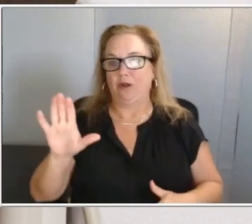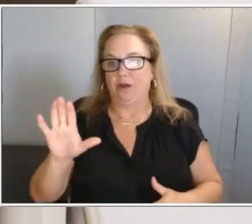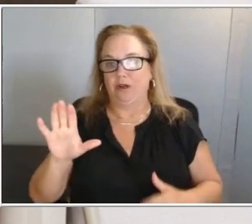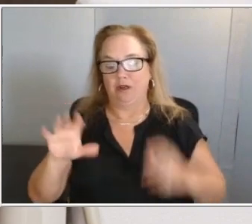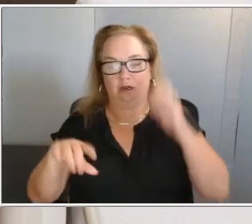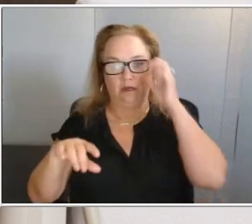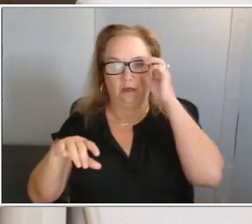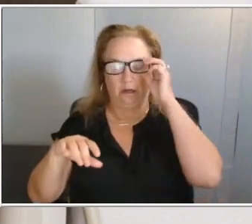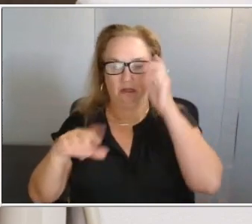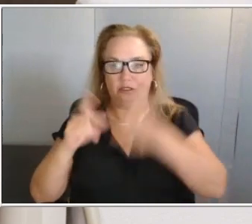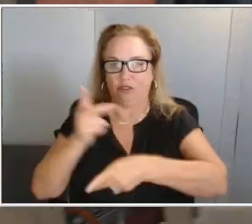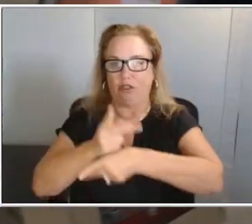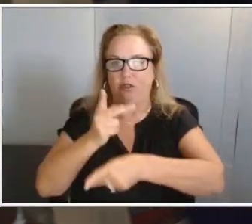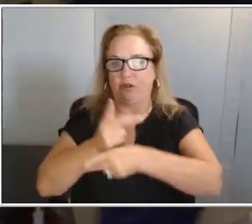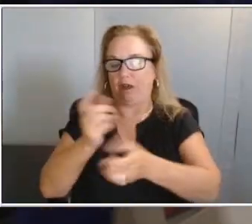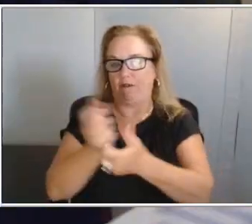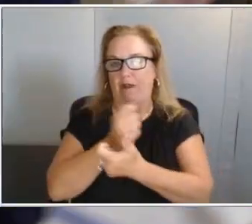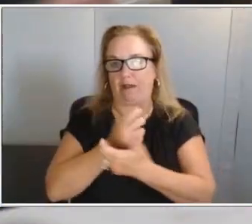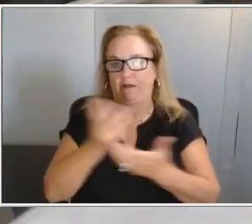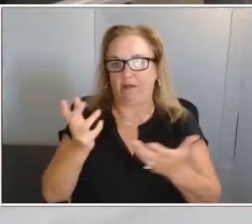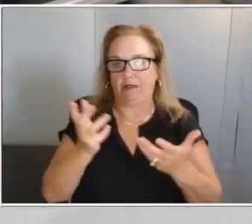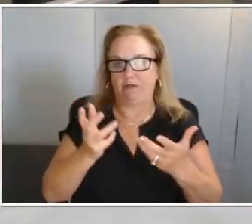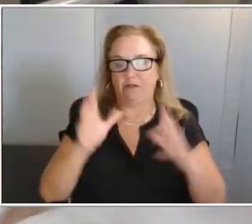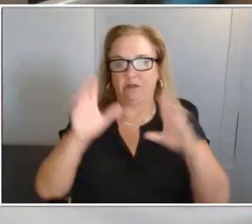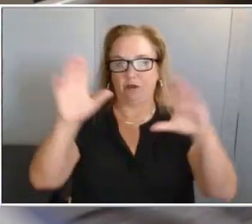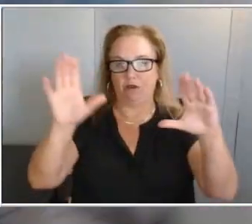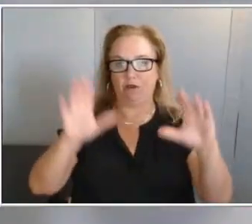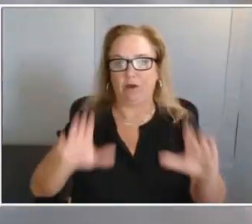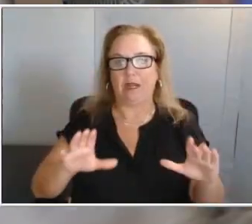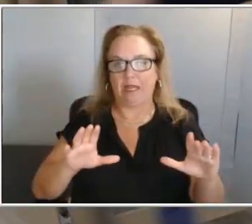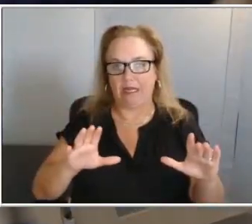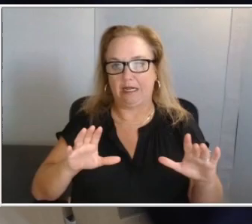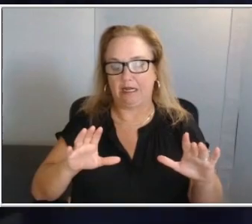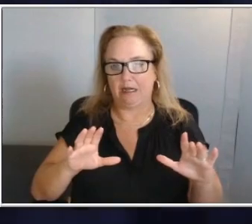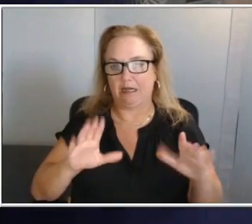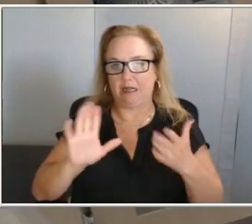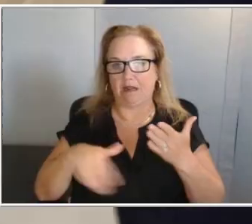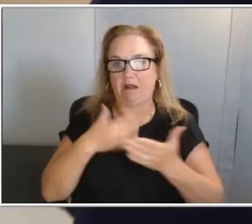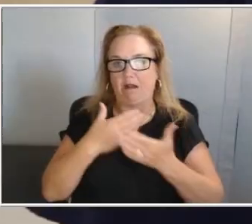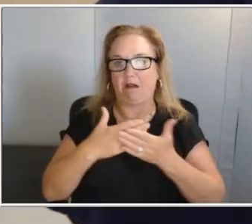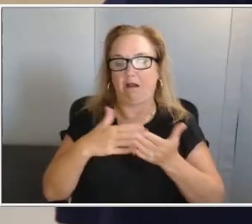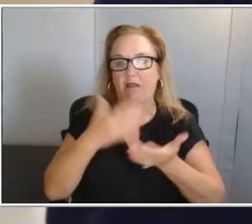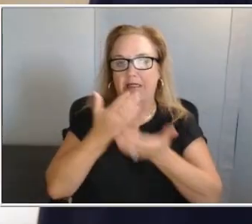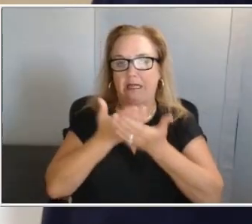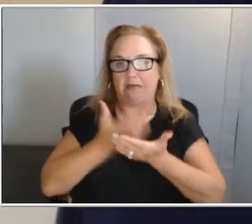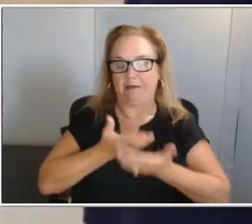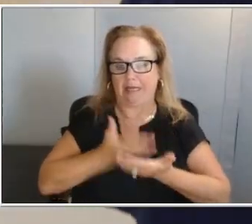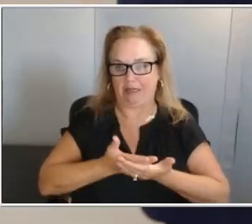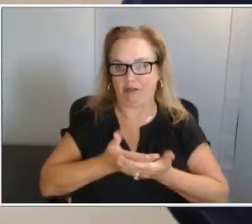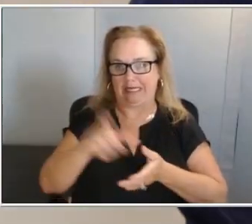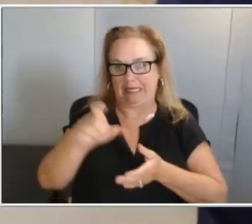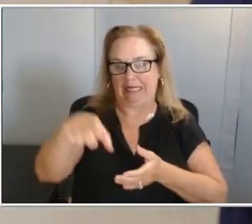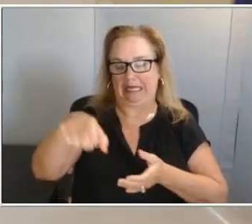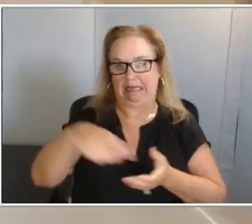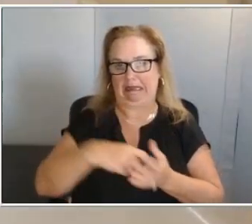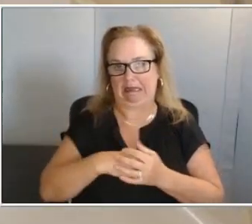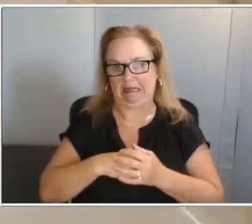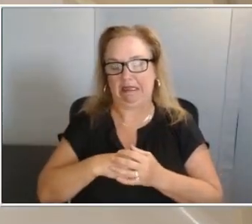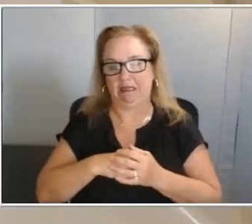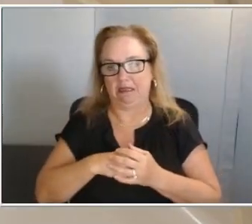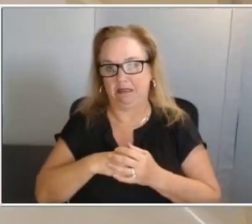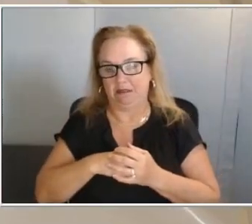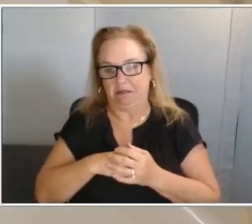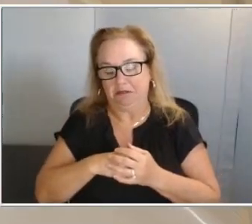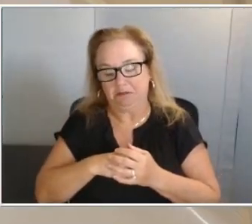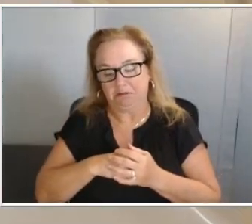took care of everything and was so great about getting all the documentation that they needed so that it